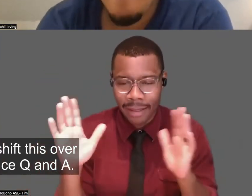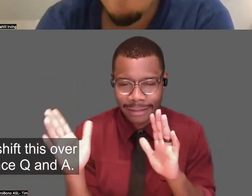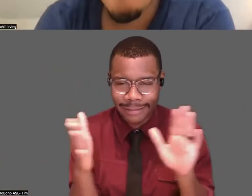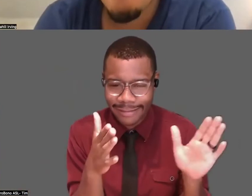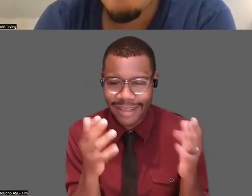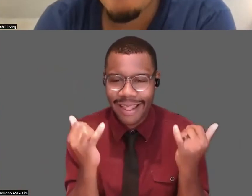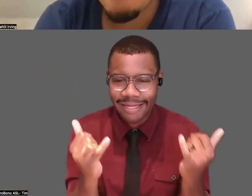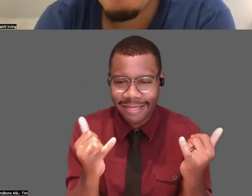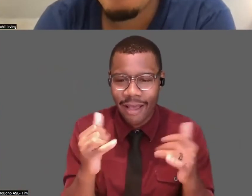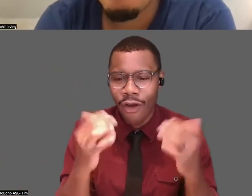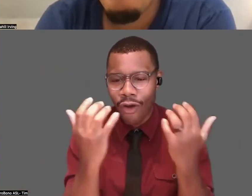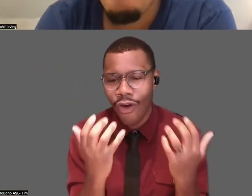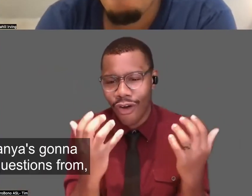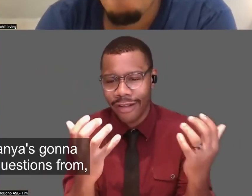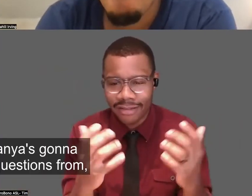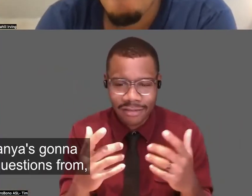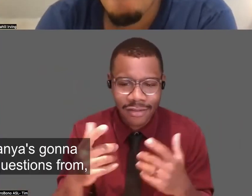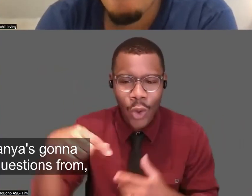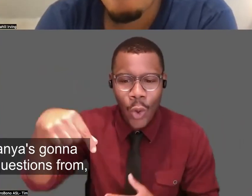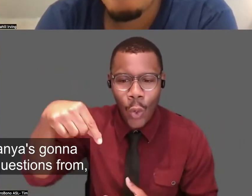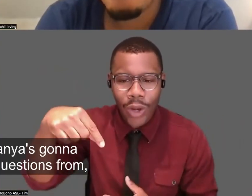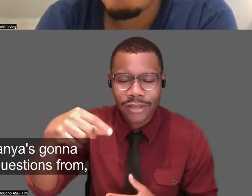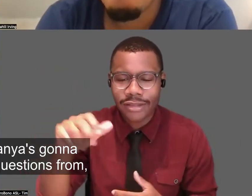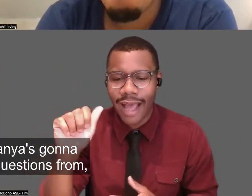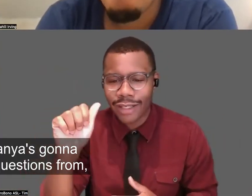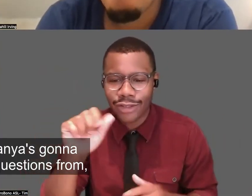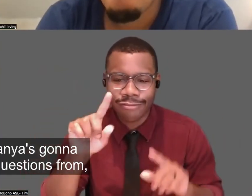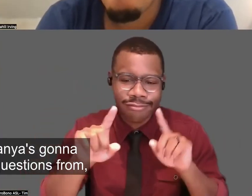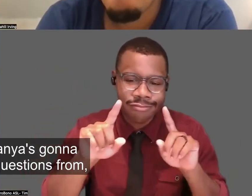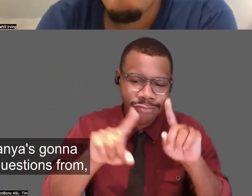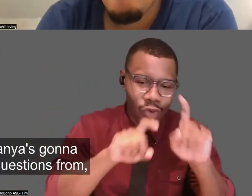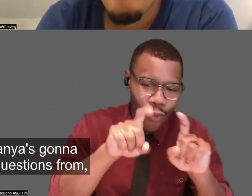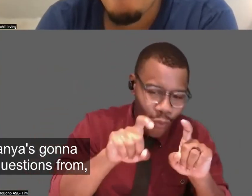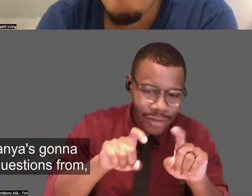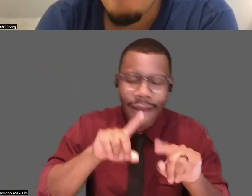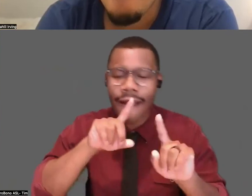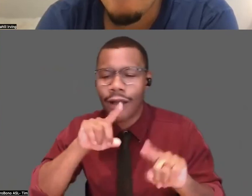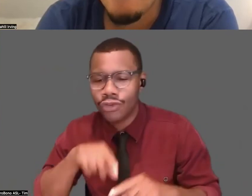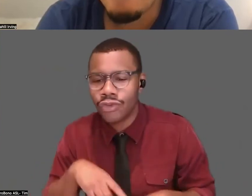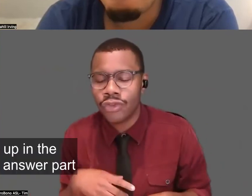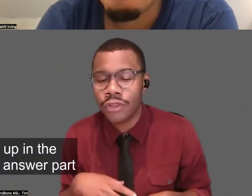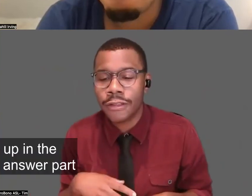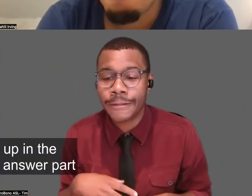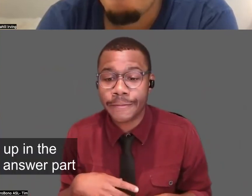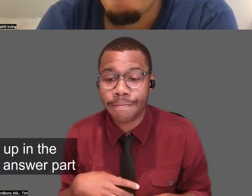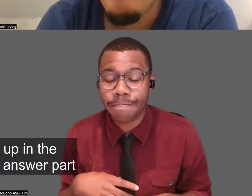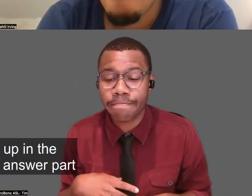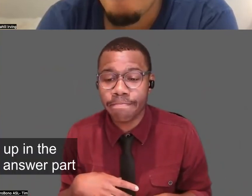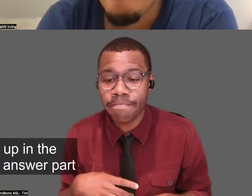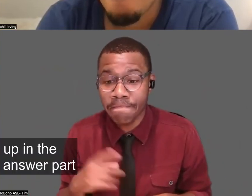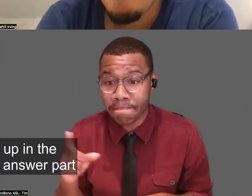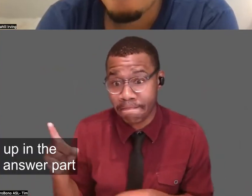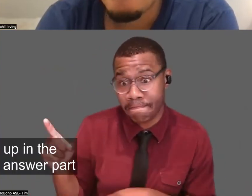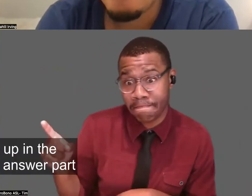Q&A. I believe Melania is gonna share with us questions from that came up in the question